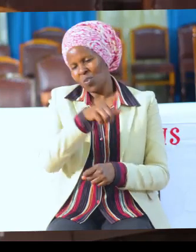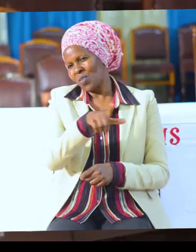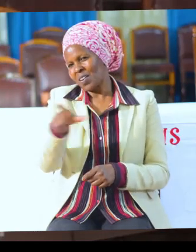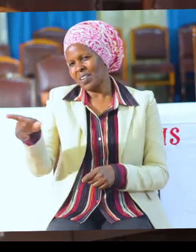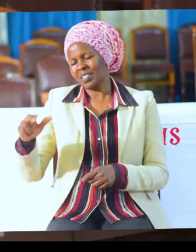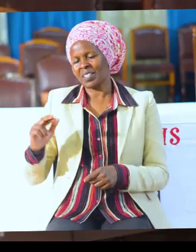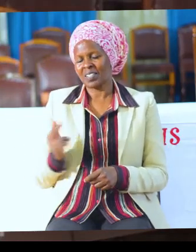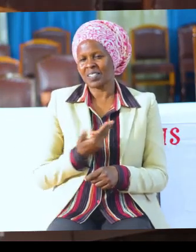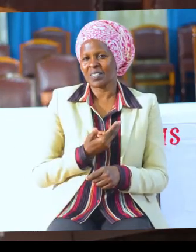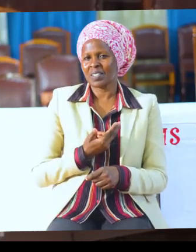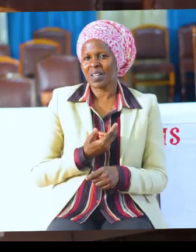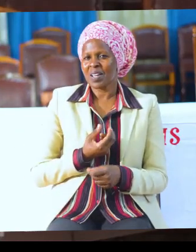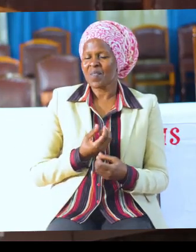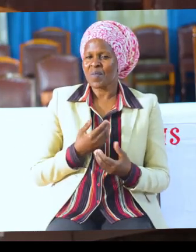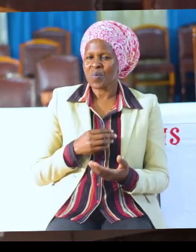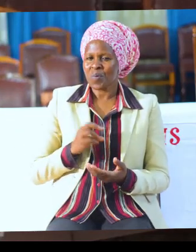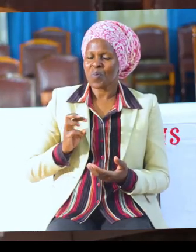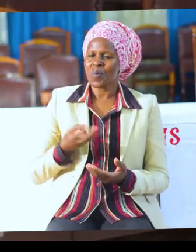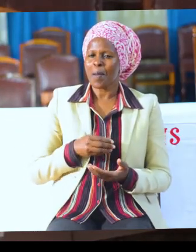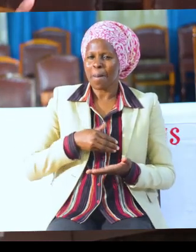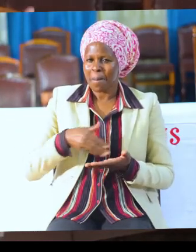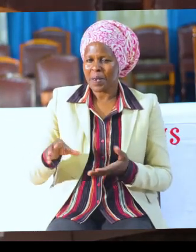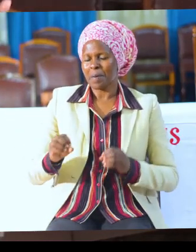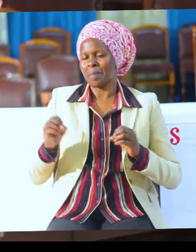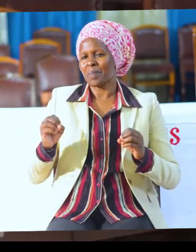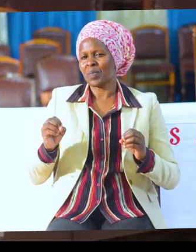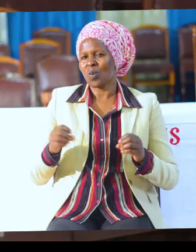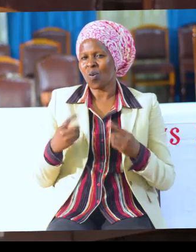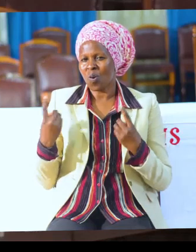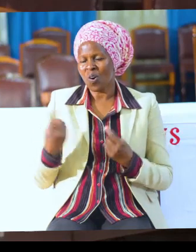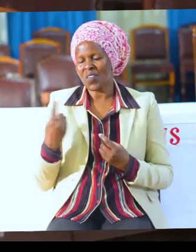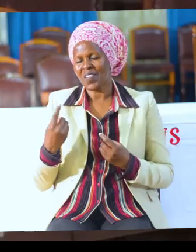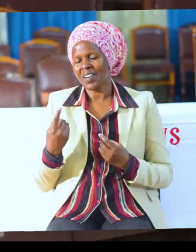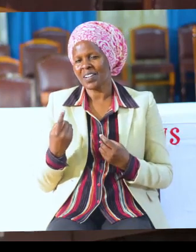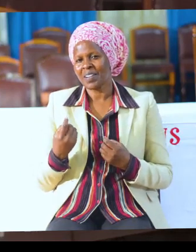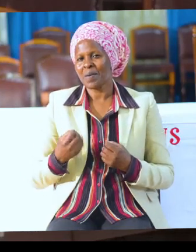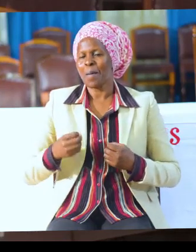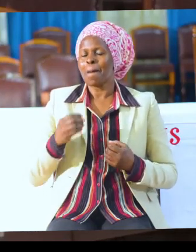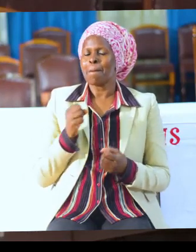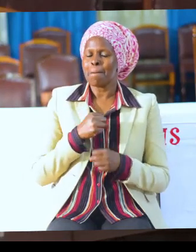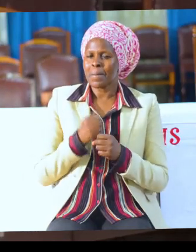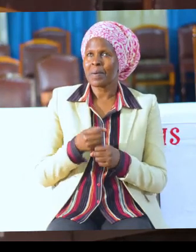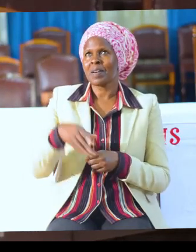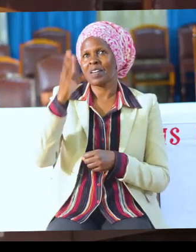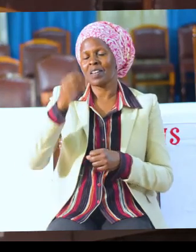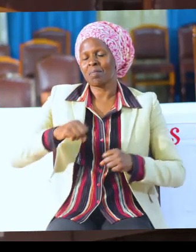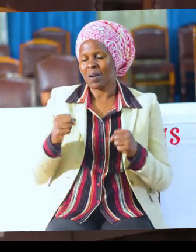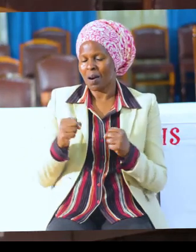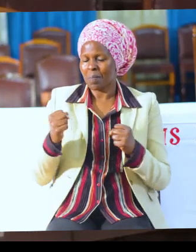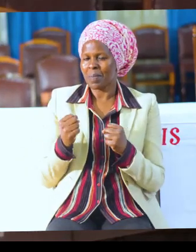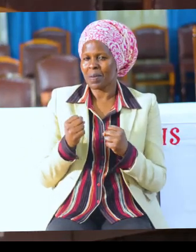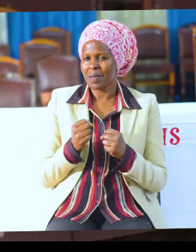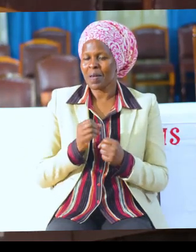we cannot repay. The only thing we can make him happy is to be the